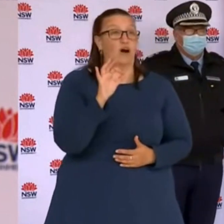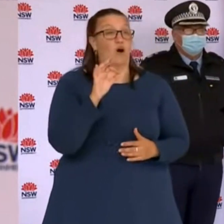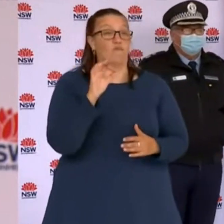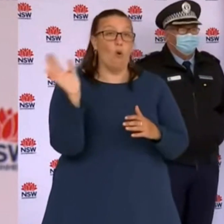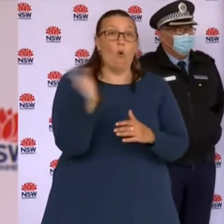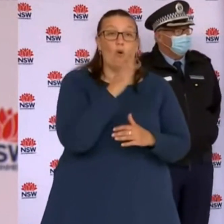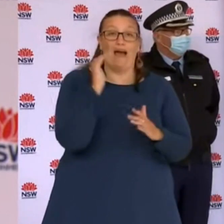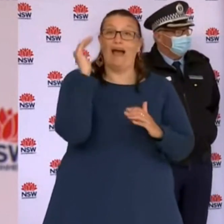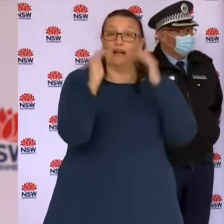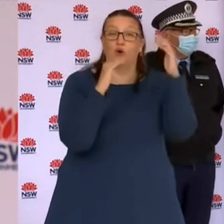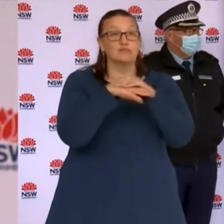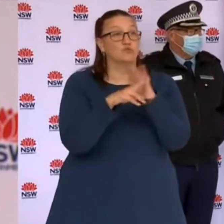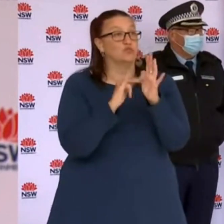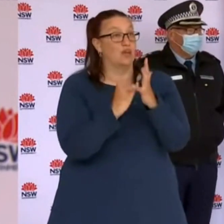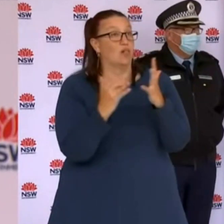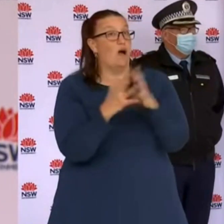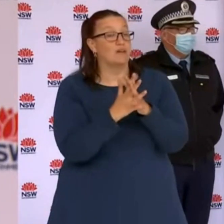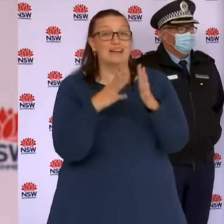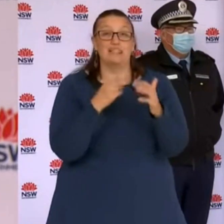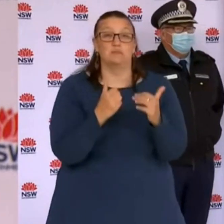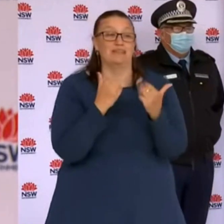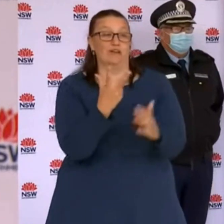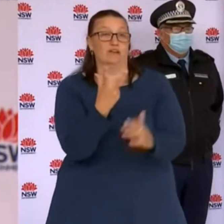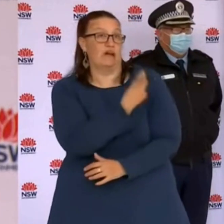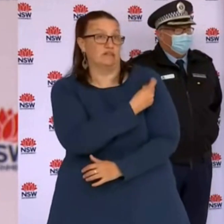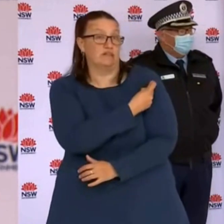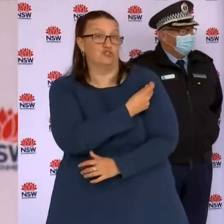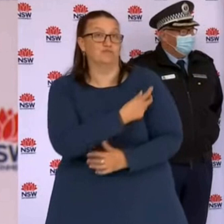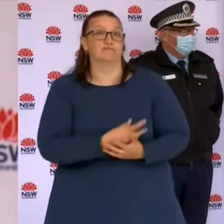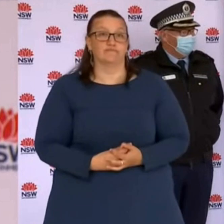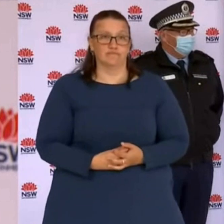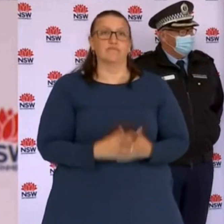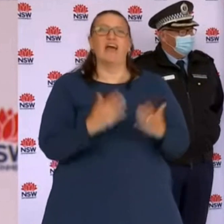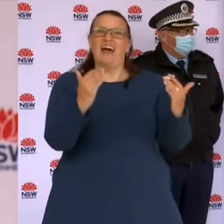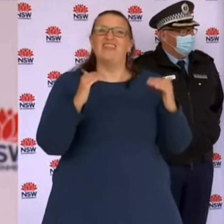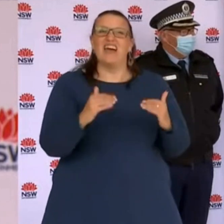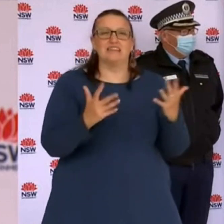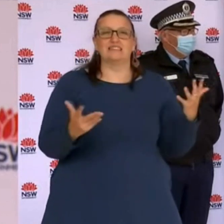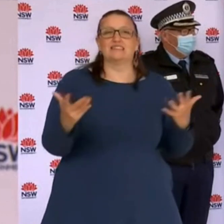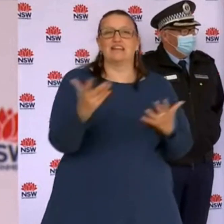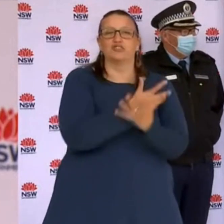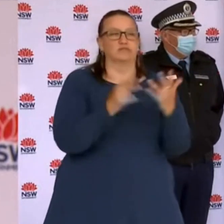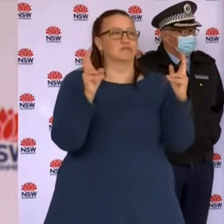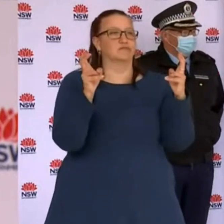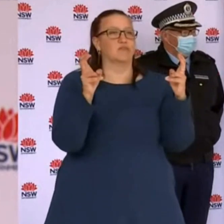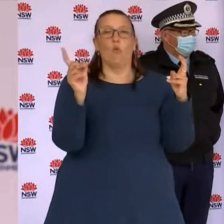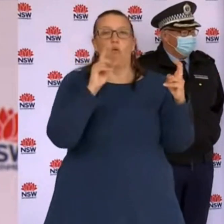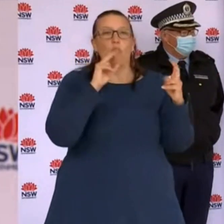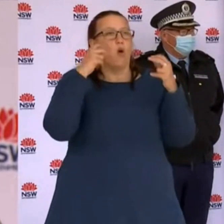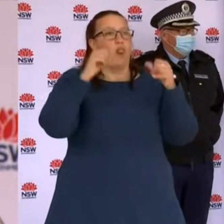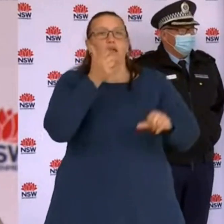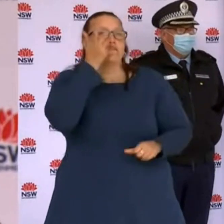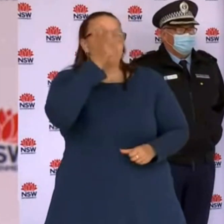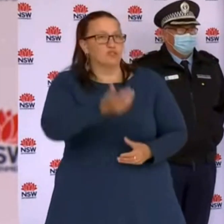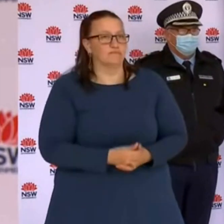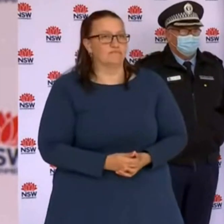population, the adult population, offered vaccination, and then we have a discussion about what the new world looks like. At some point, we